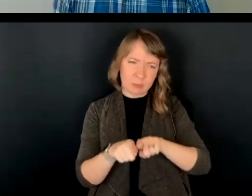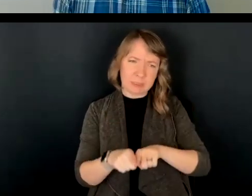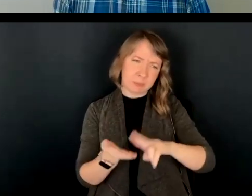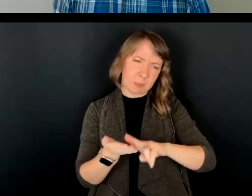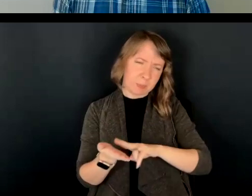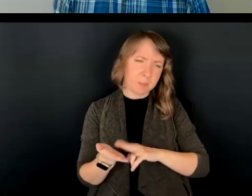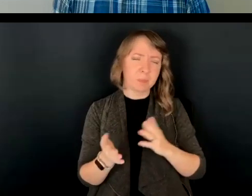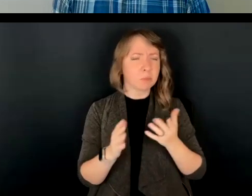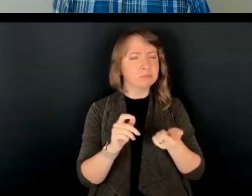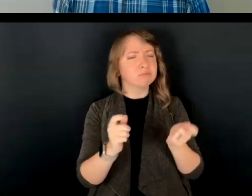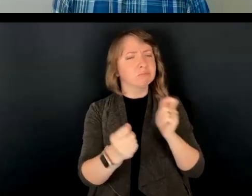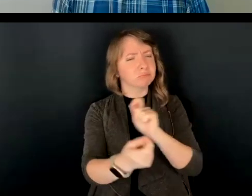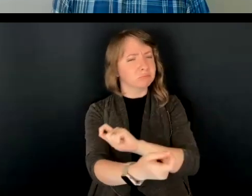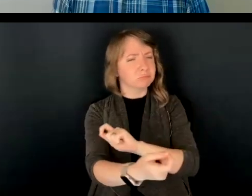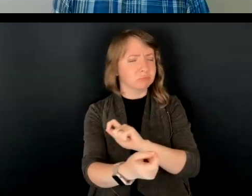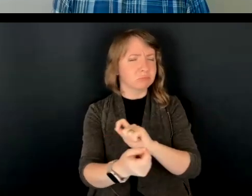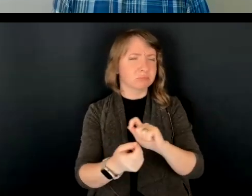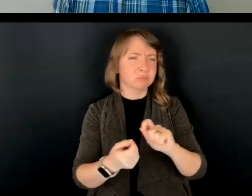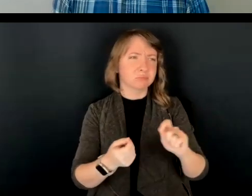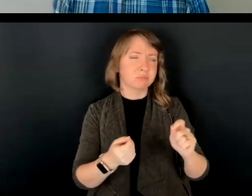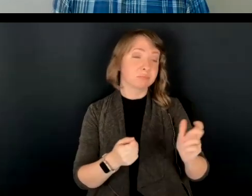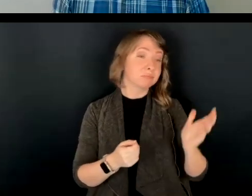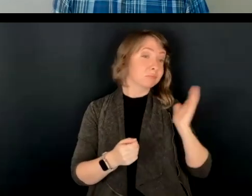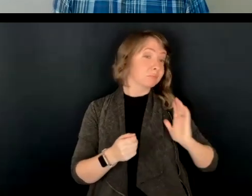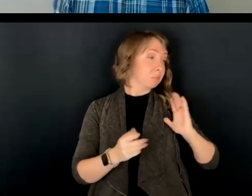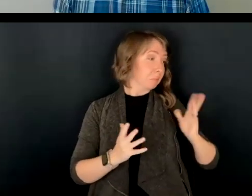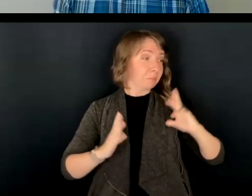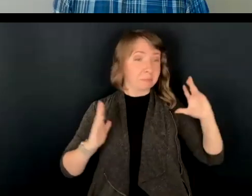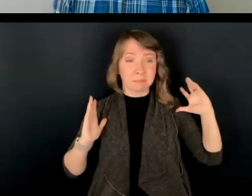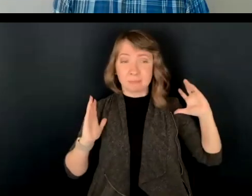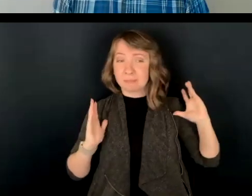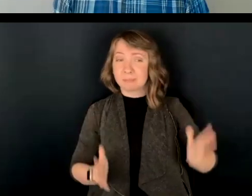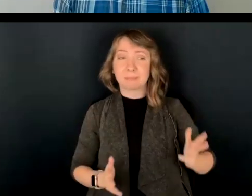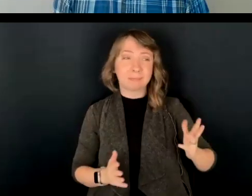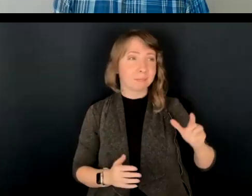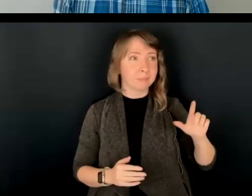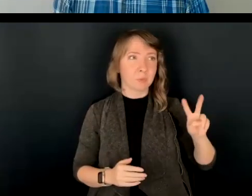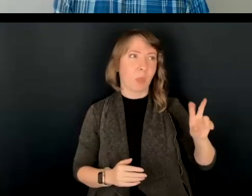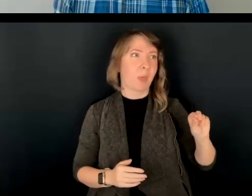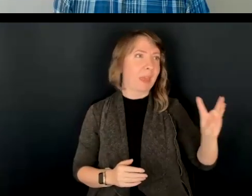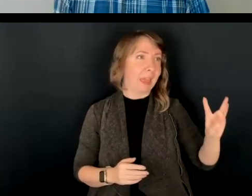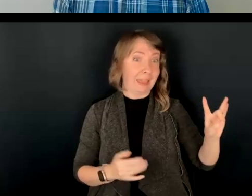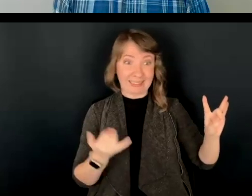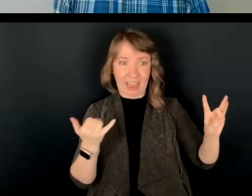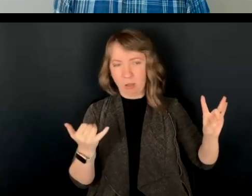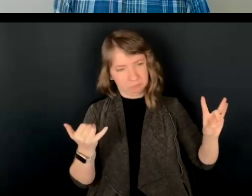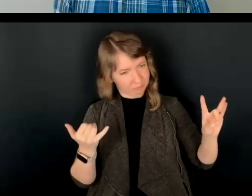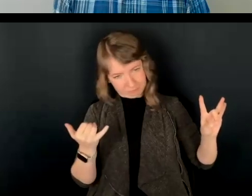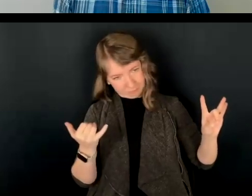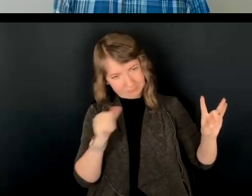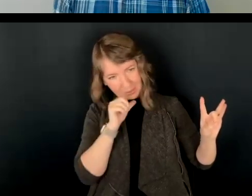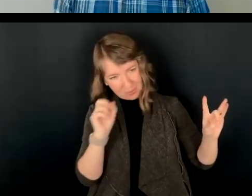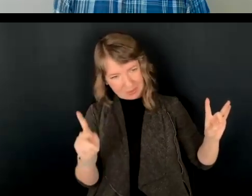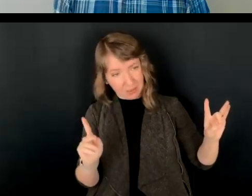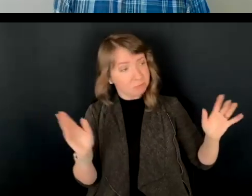over time. So, you know, what was totally fine in 2008 wouldn't pass muster now, and that's okay.